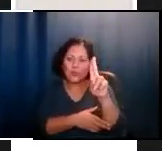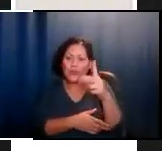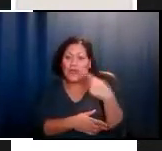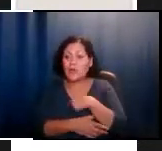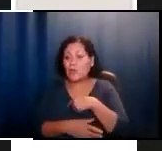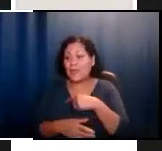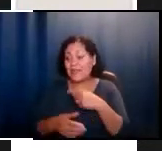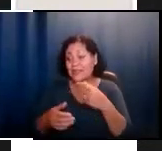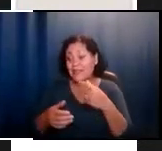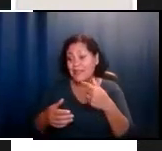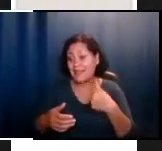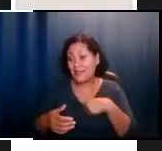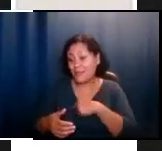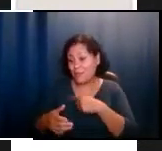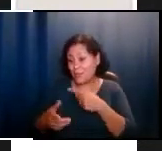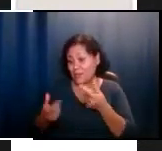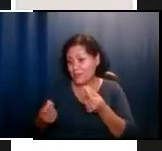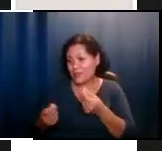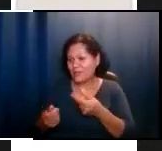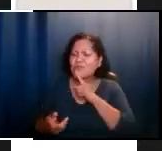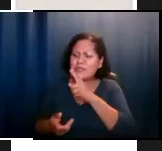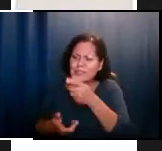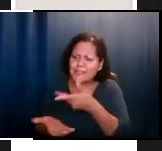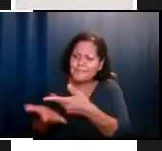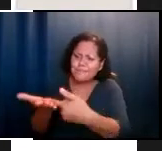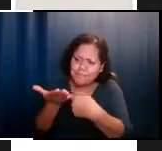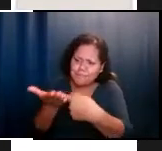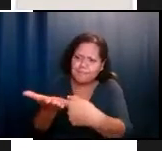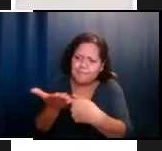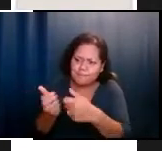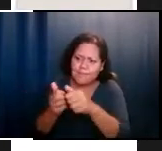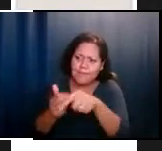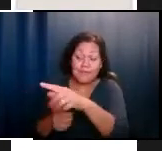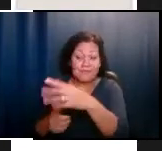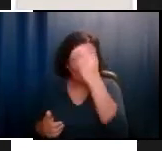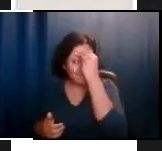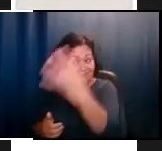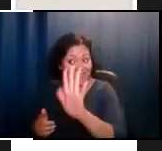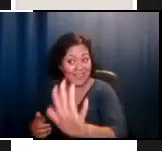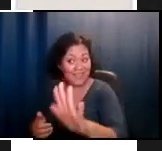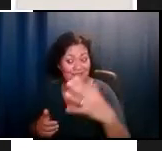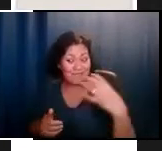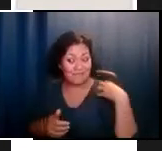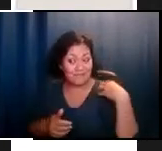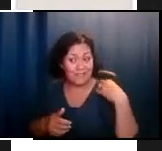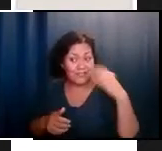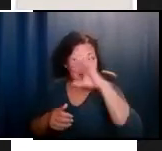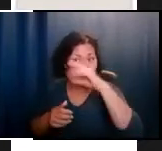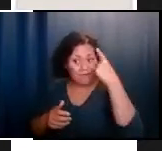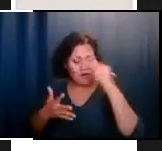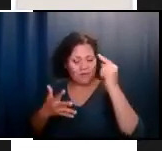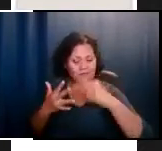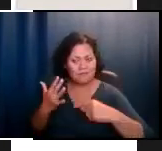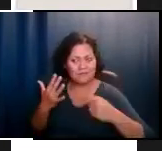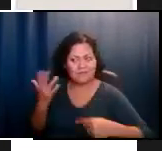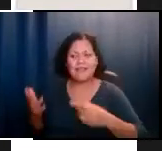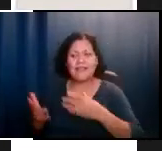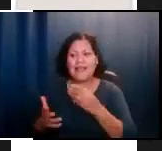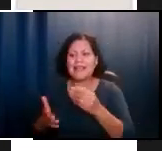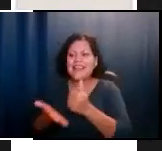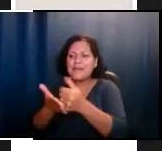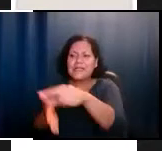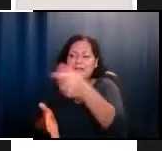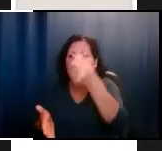to do is really talk to them about what employers are looking for, but it also helps them to understand who they